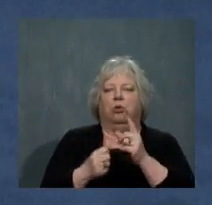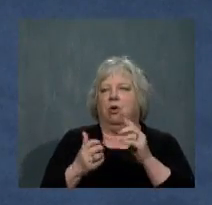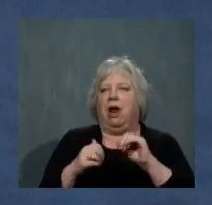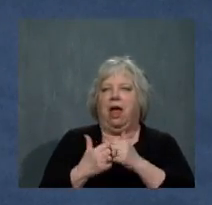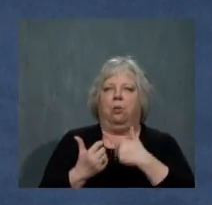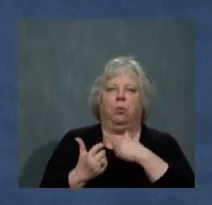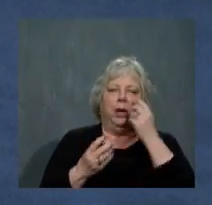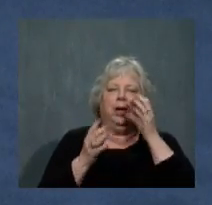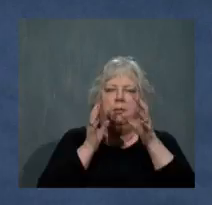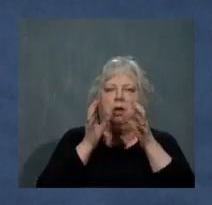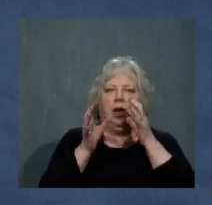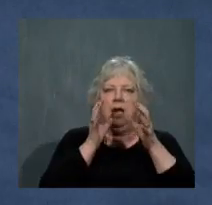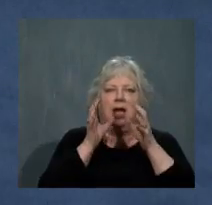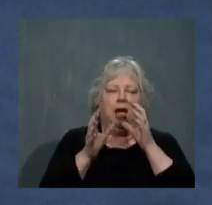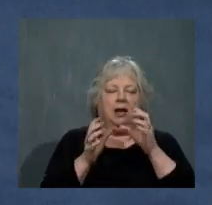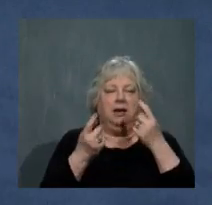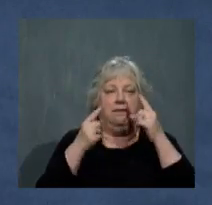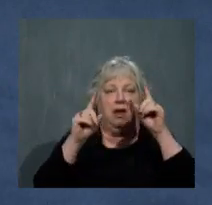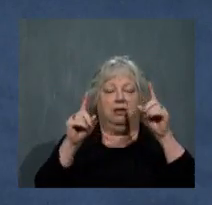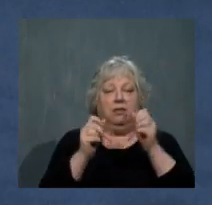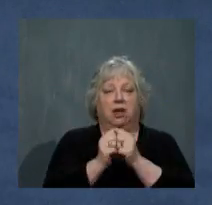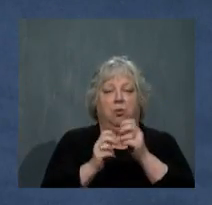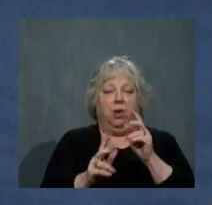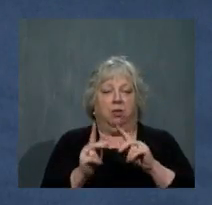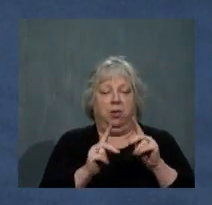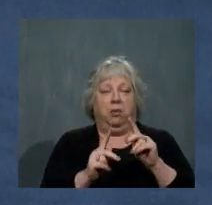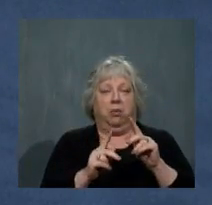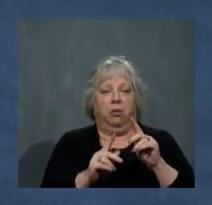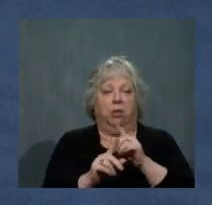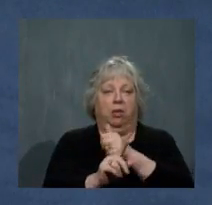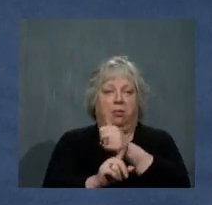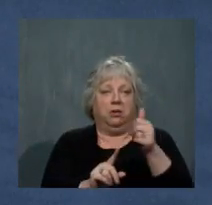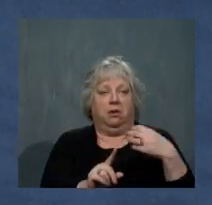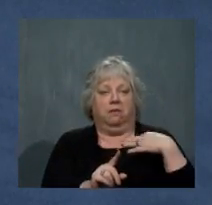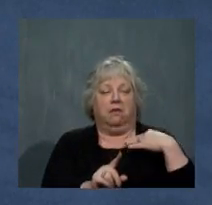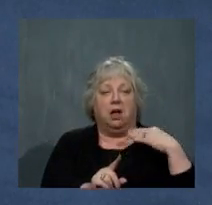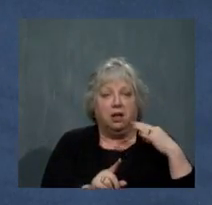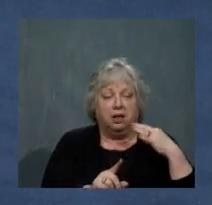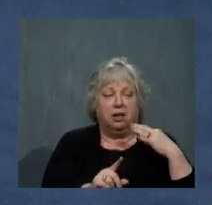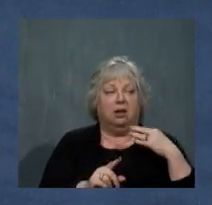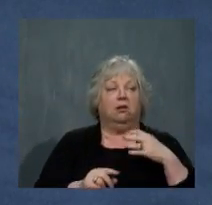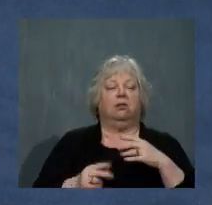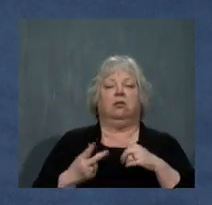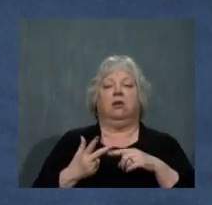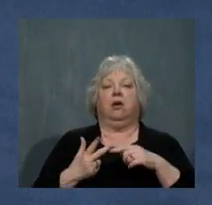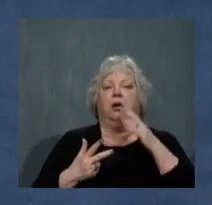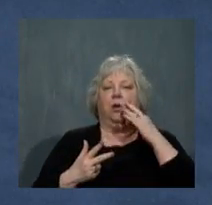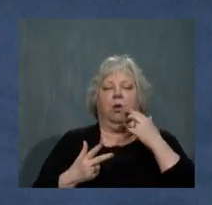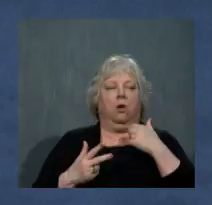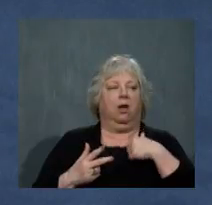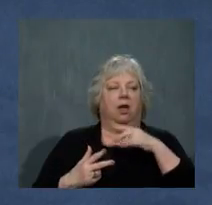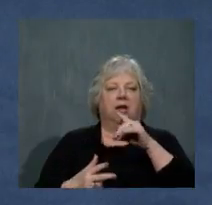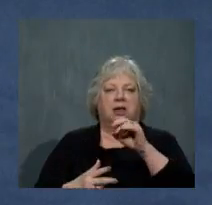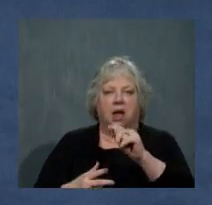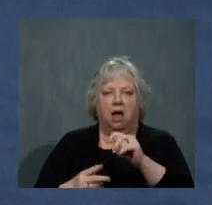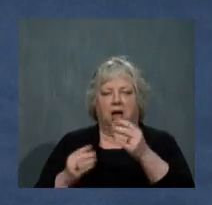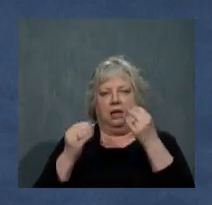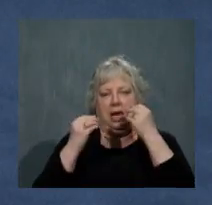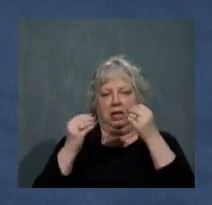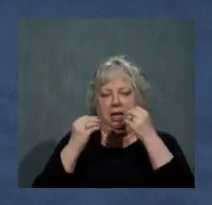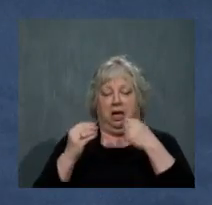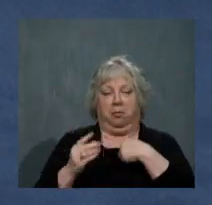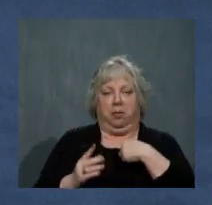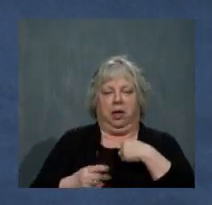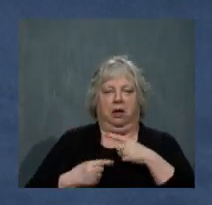those who are volunteering. You know, I've been educated by Dot and others on